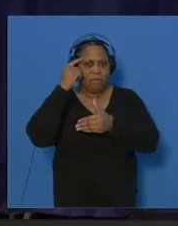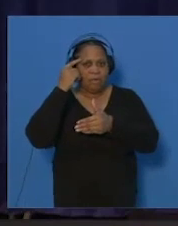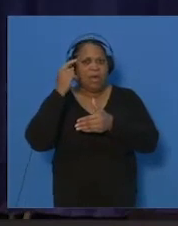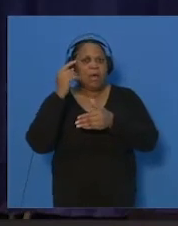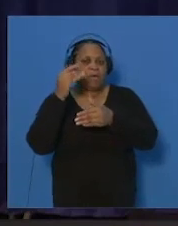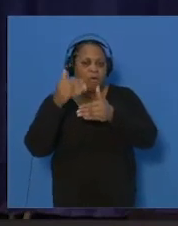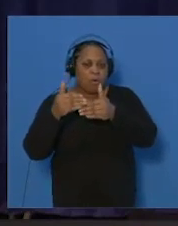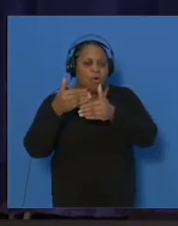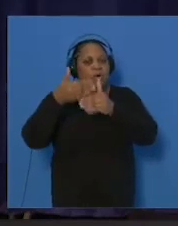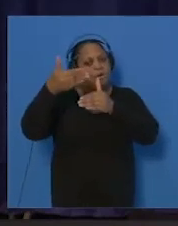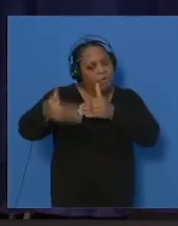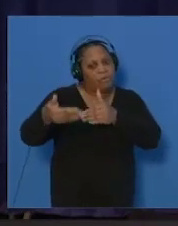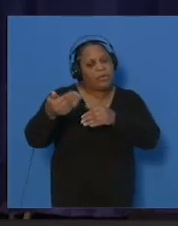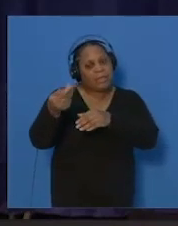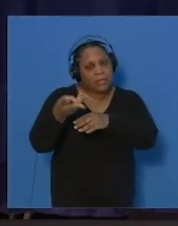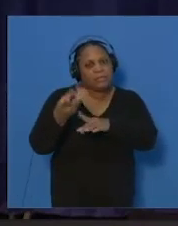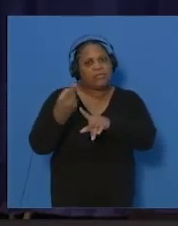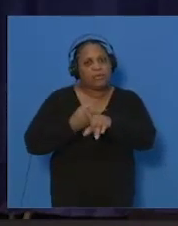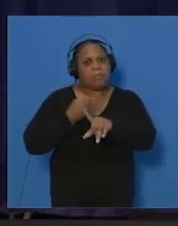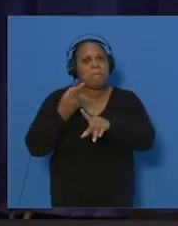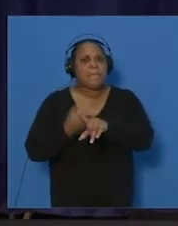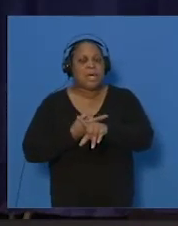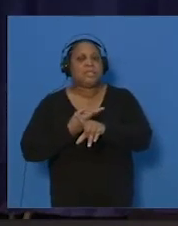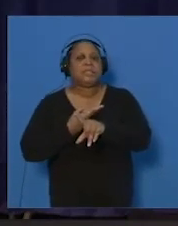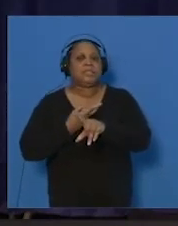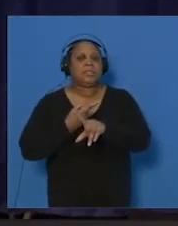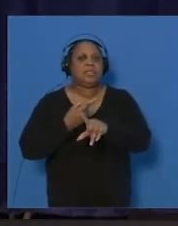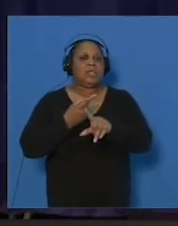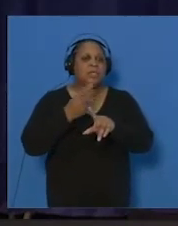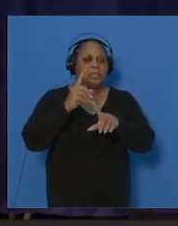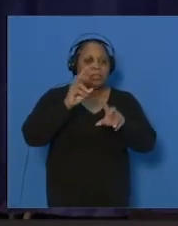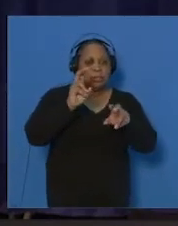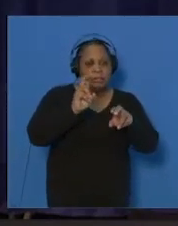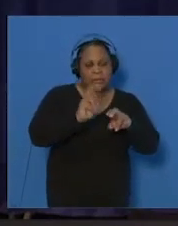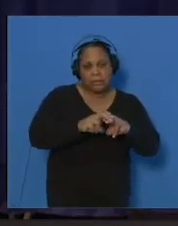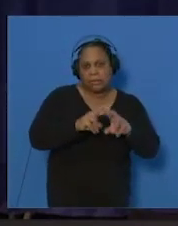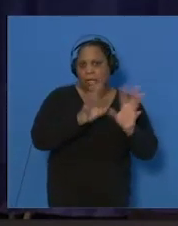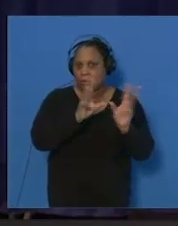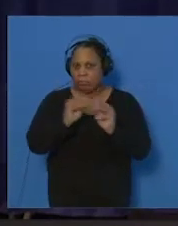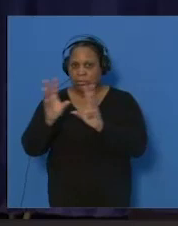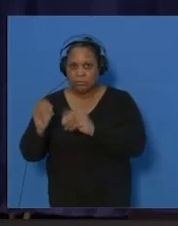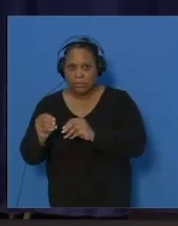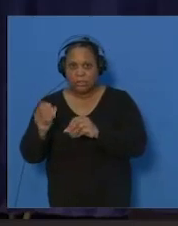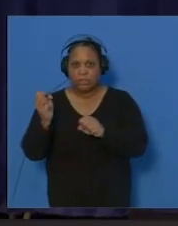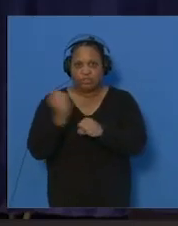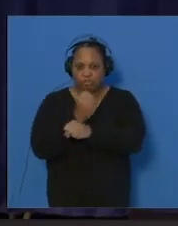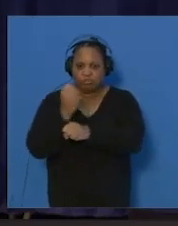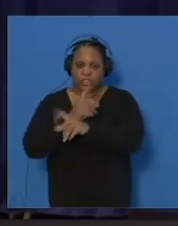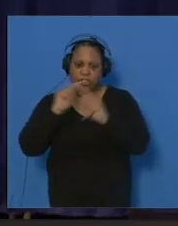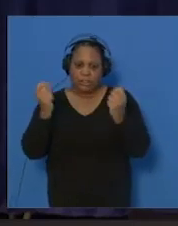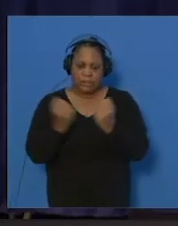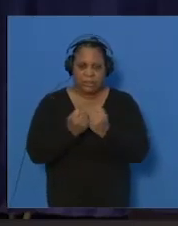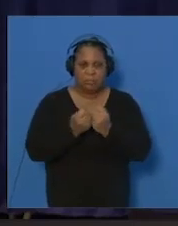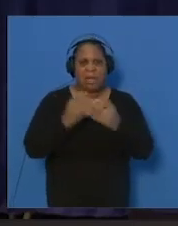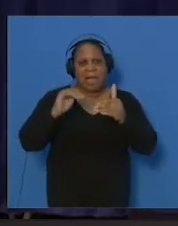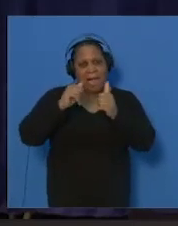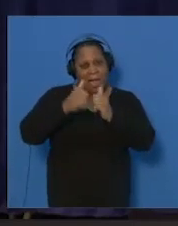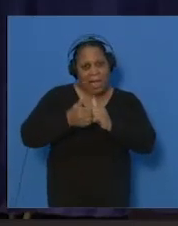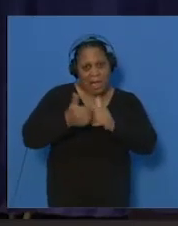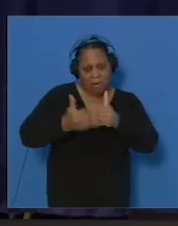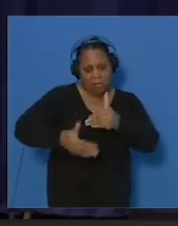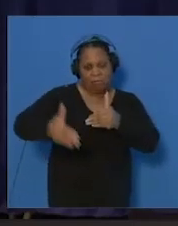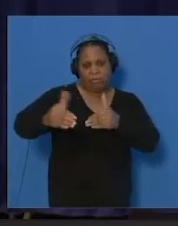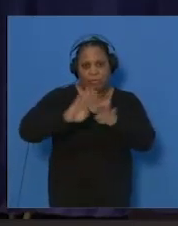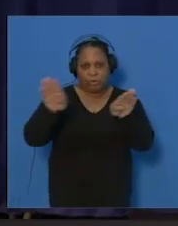with this economic advisory team to formulate a strategy around how we move Bermuda forward. I can tell you over the course of the last few